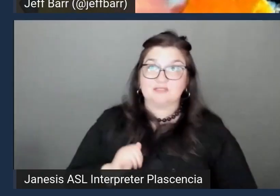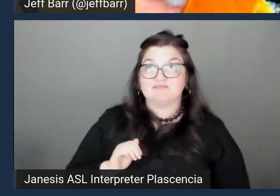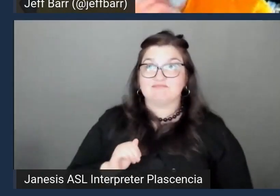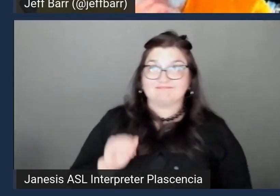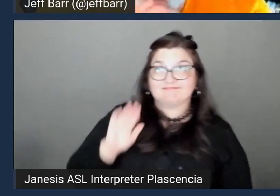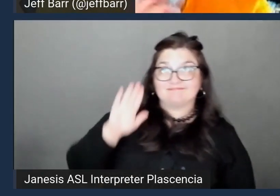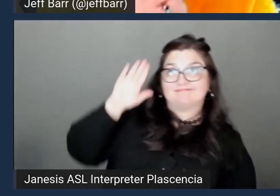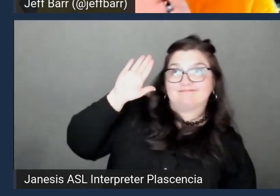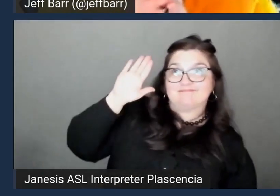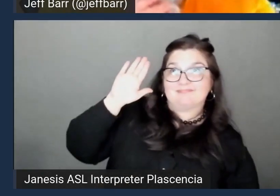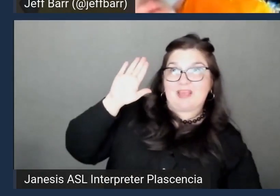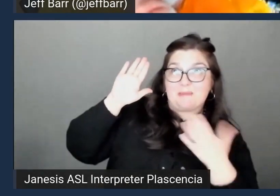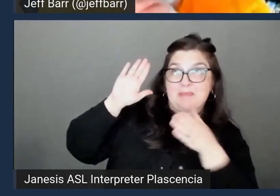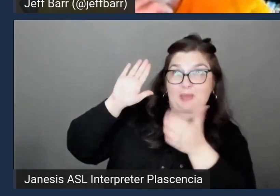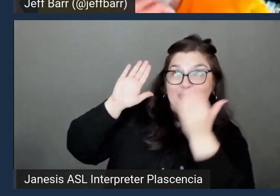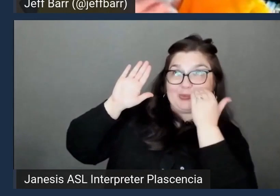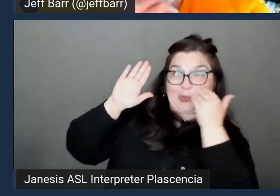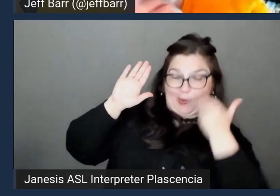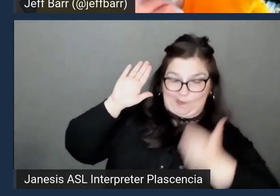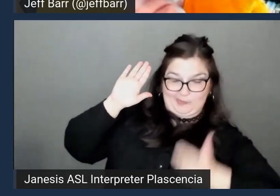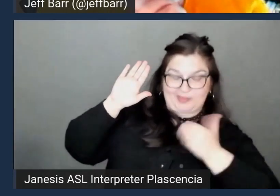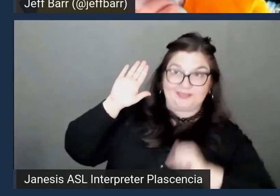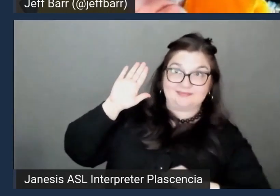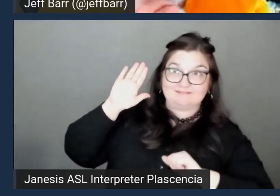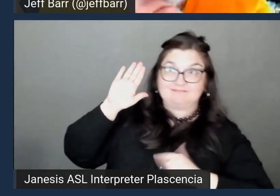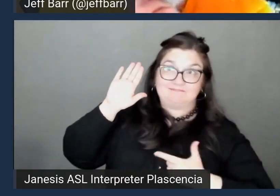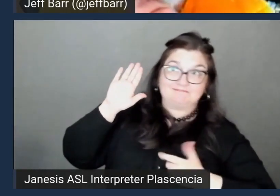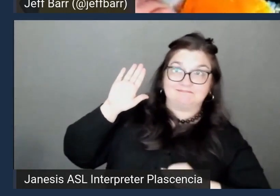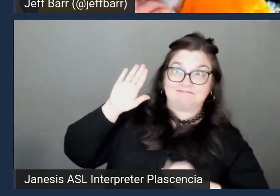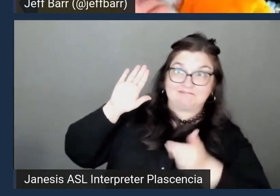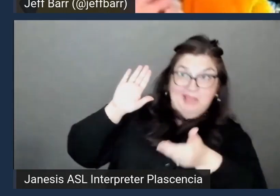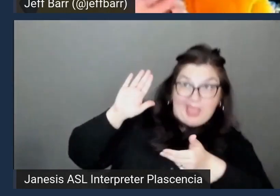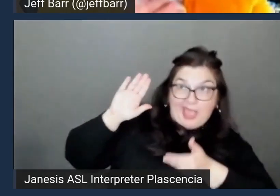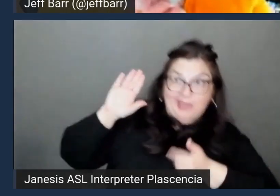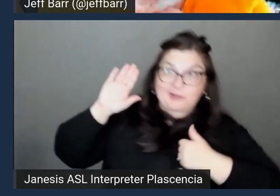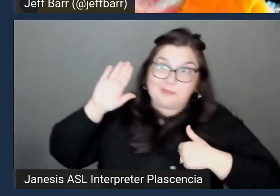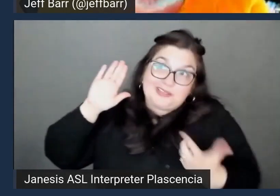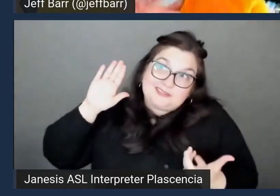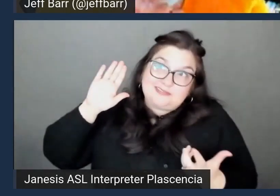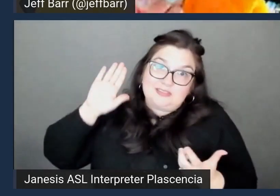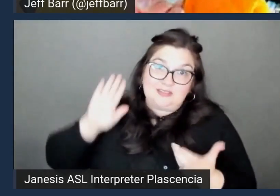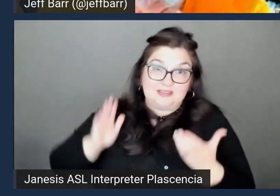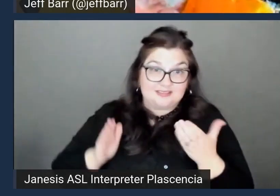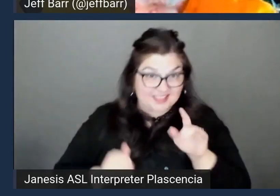may already know me. Would you like to hire me? Is that legit?